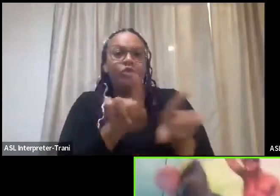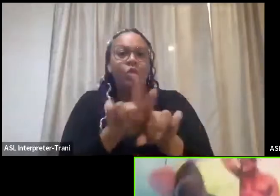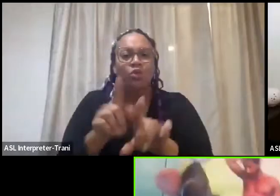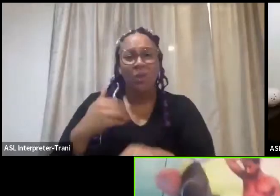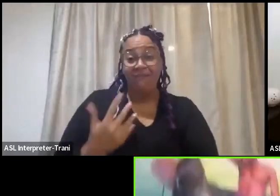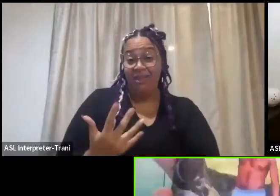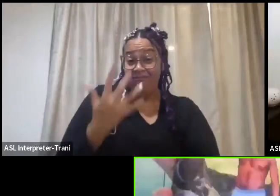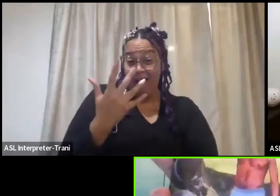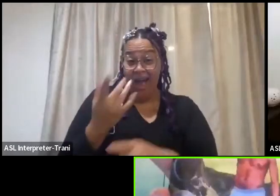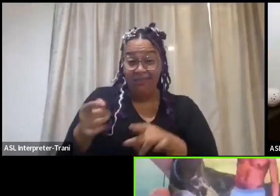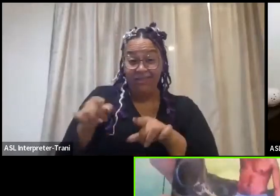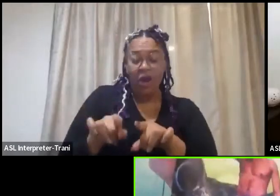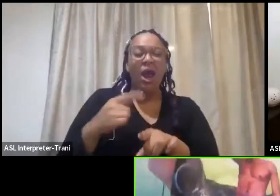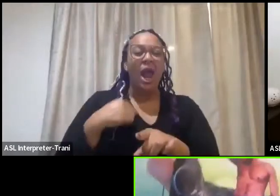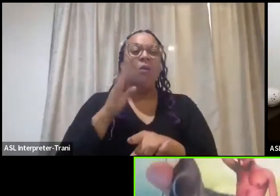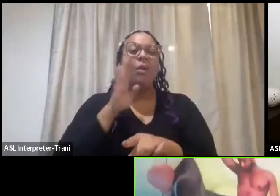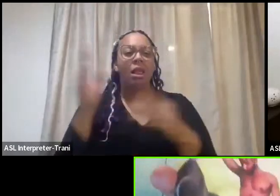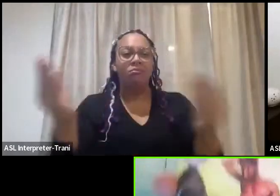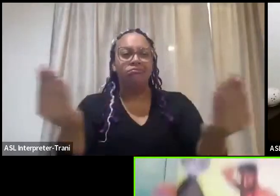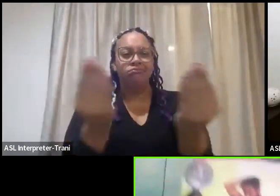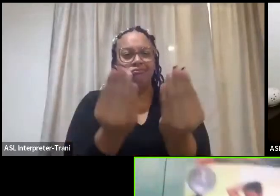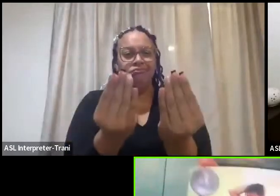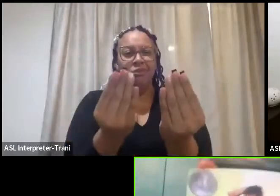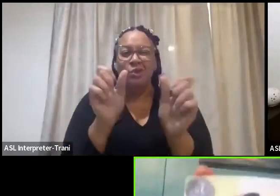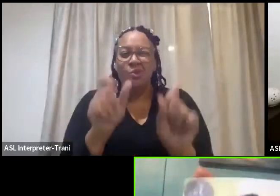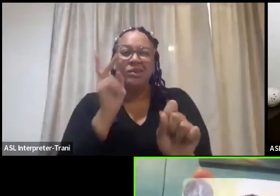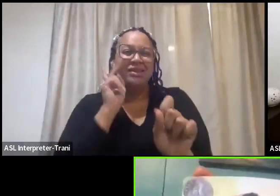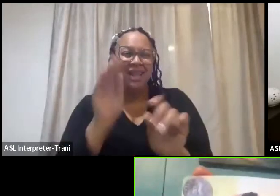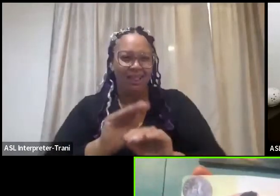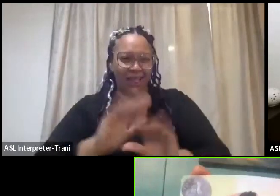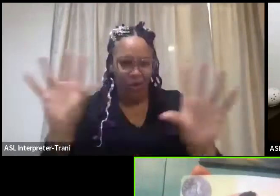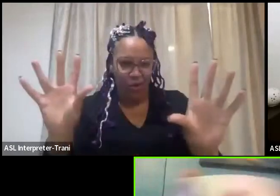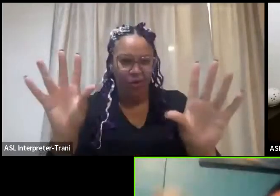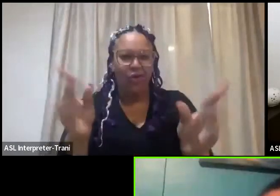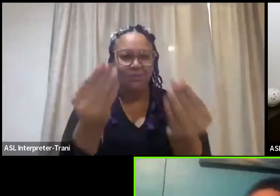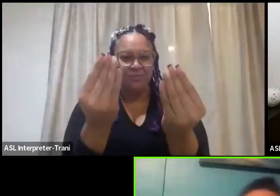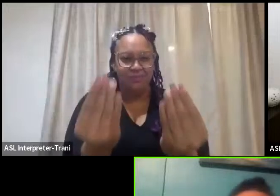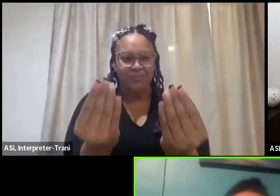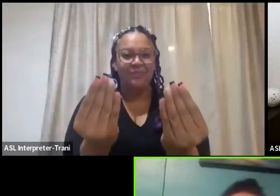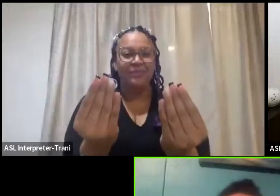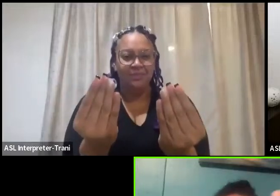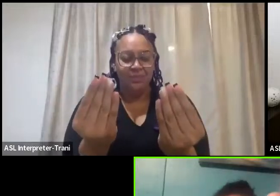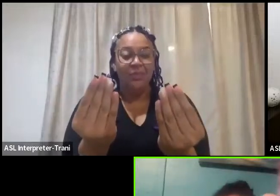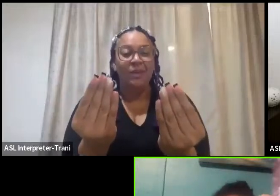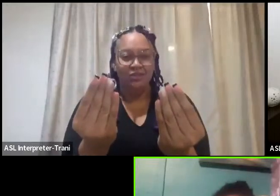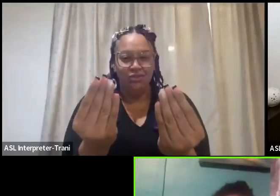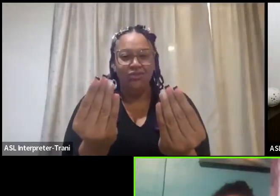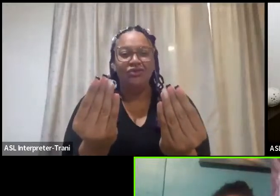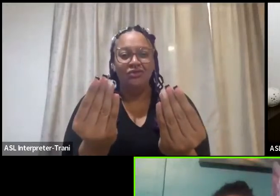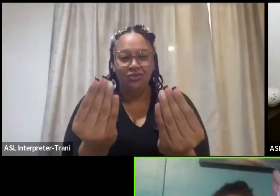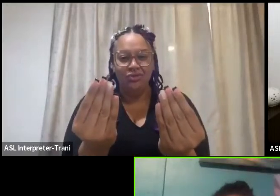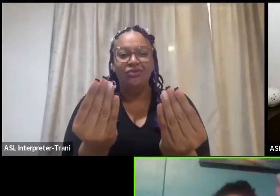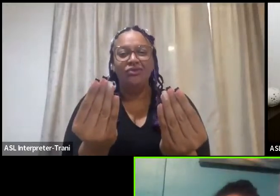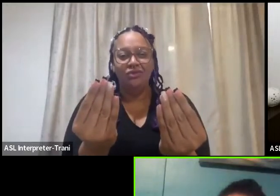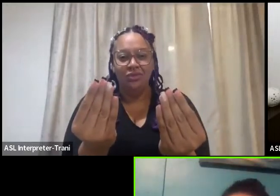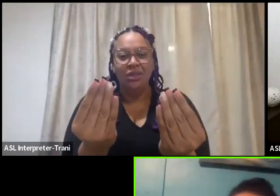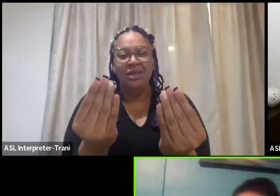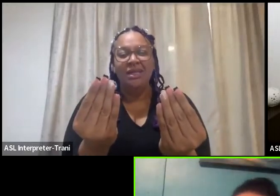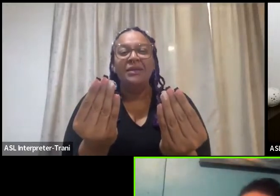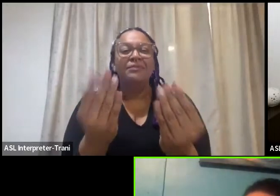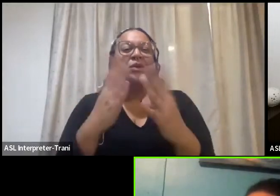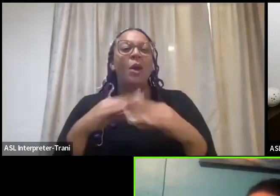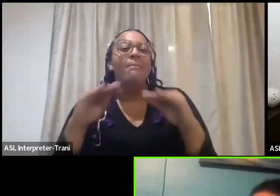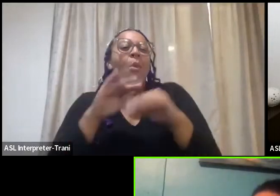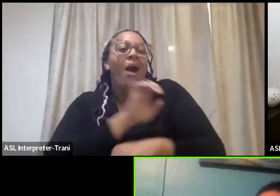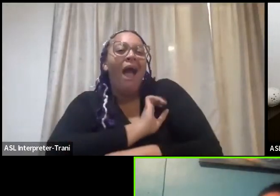to it. And I'll hold these a little bit closer so you can see them, which is more the